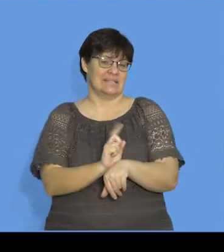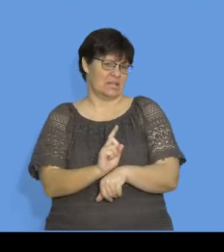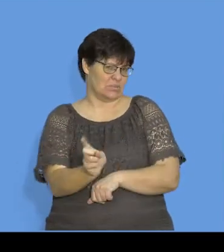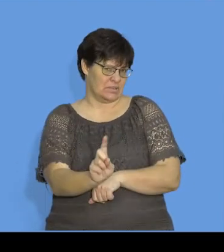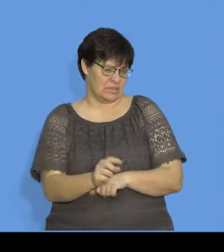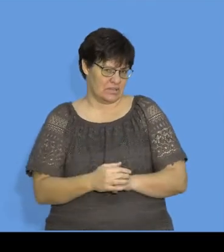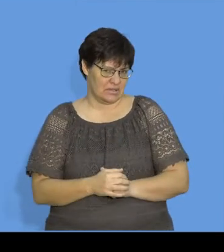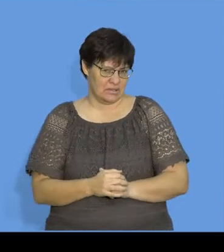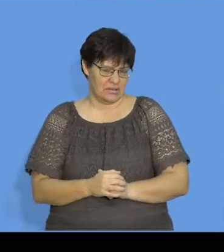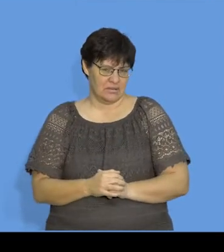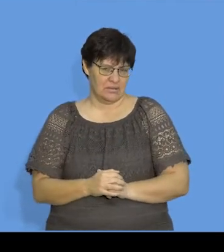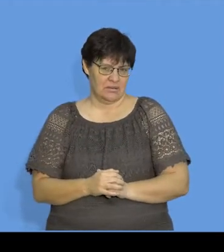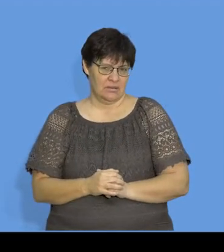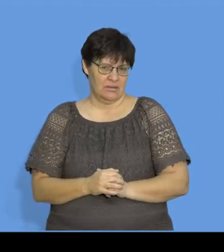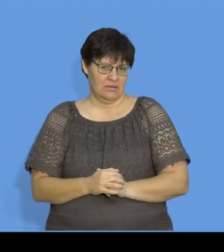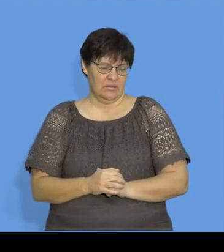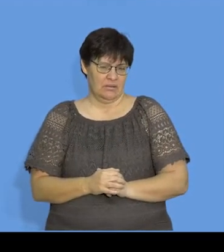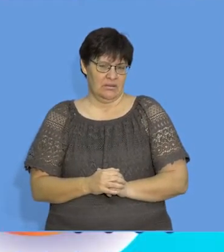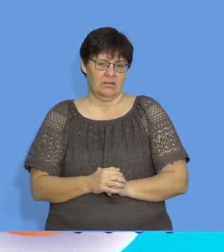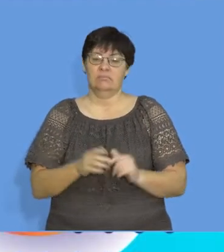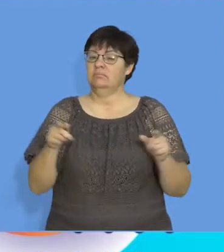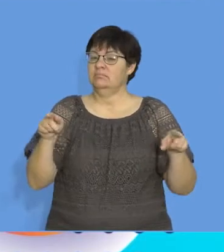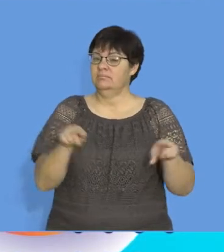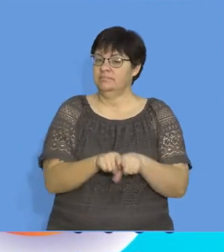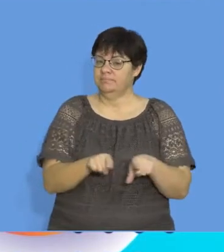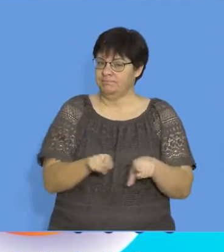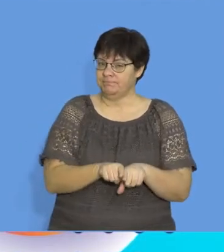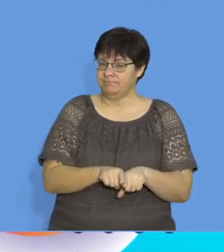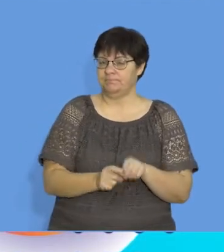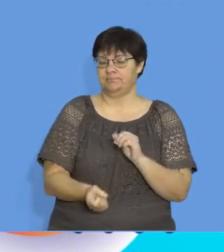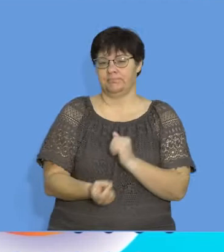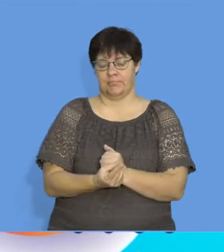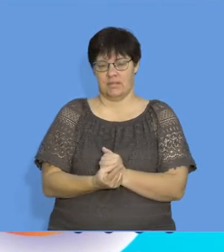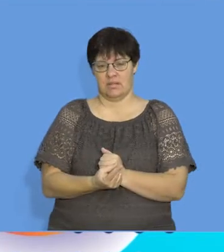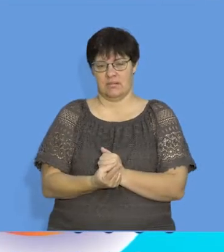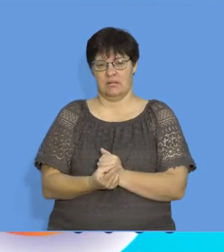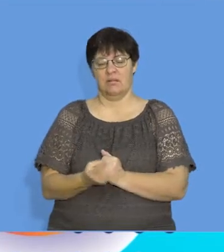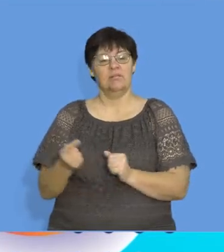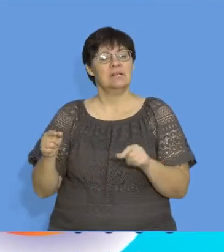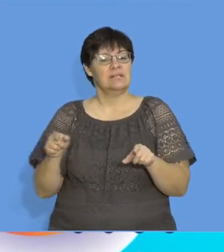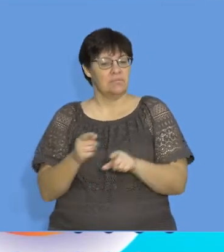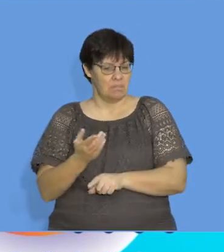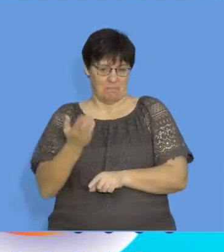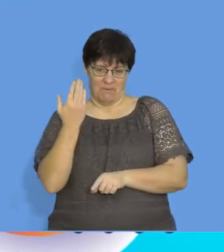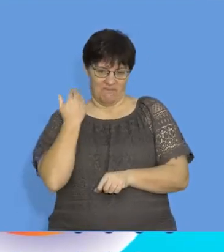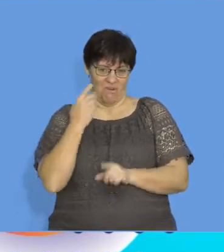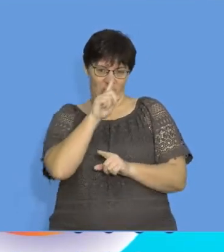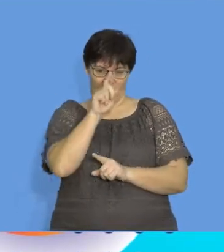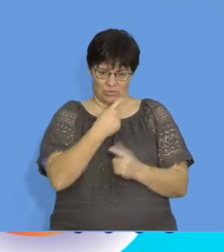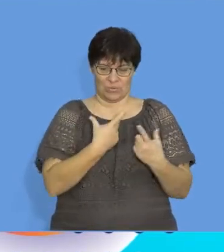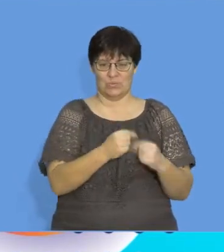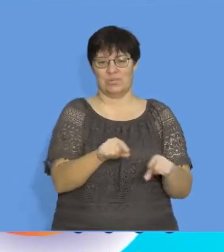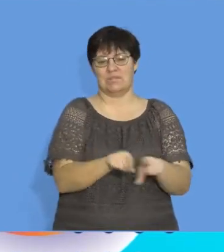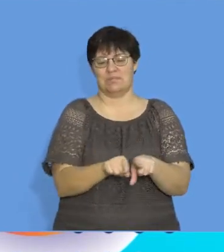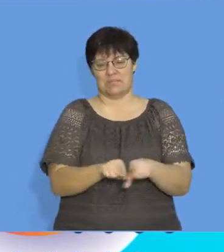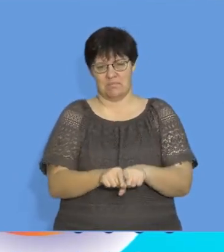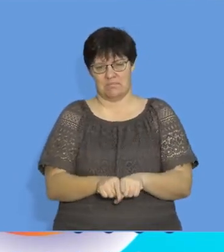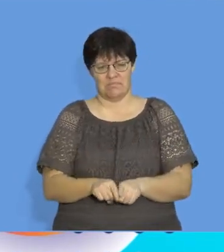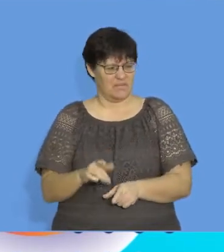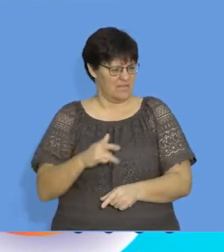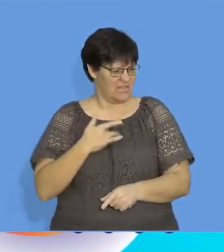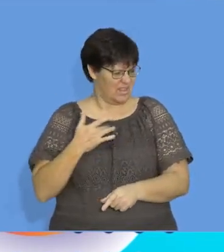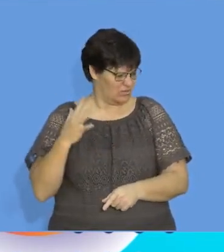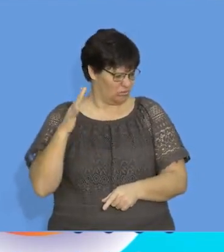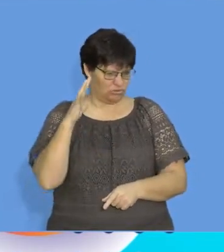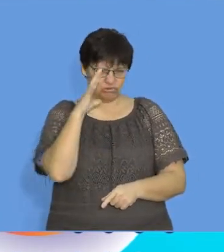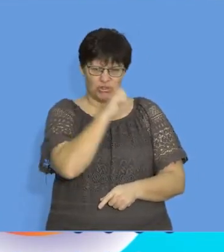seconds, okay? The same thing applies as what we just did in the last question, which I know feels a